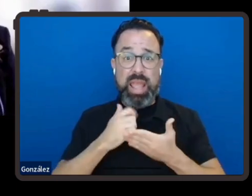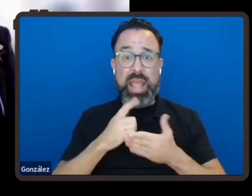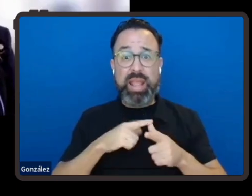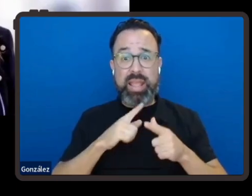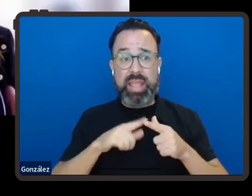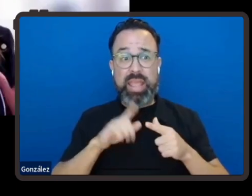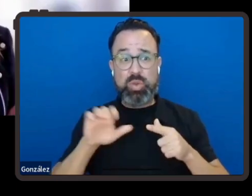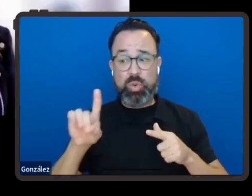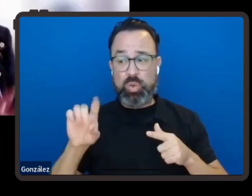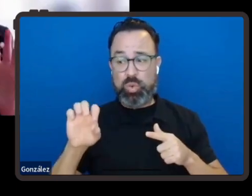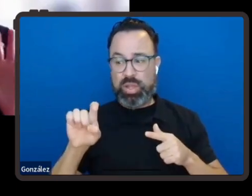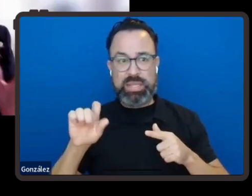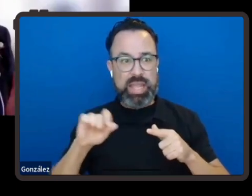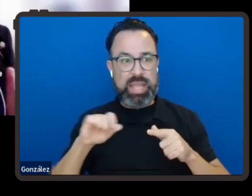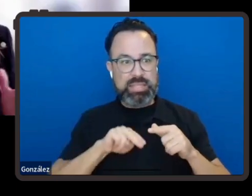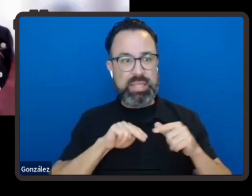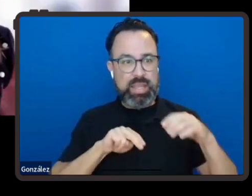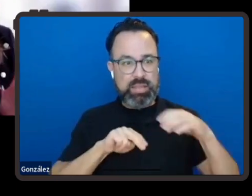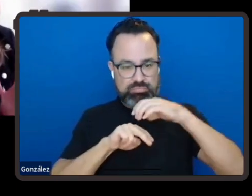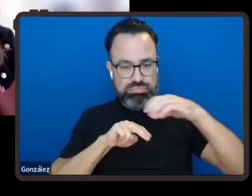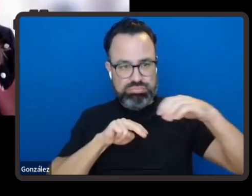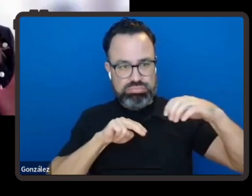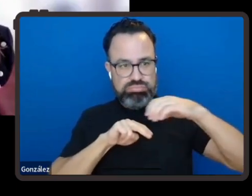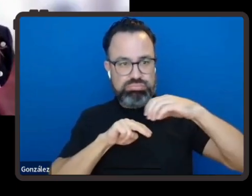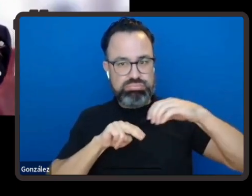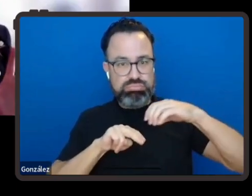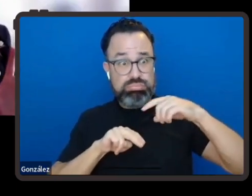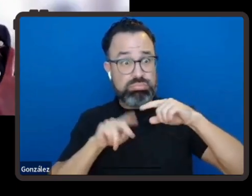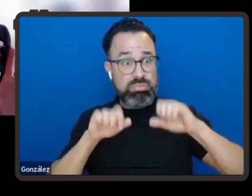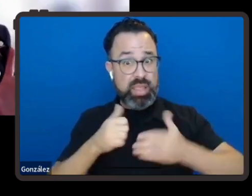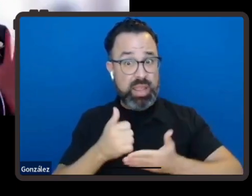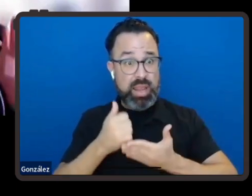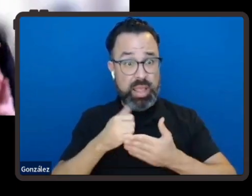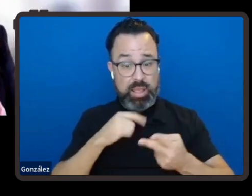think looking at a combination of endocrine,